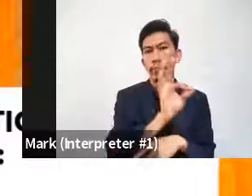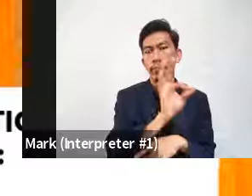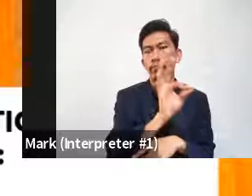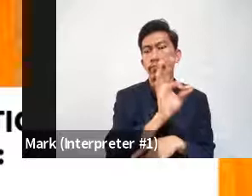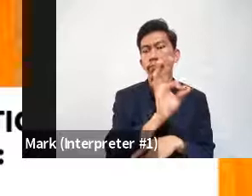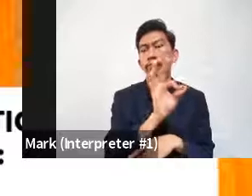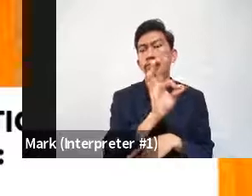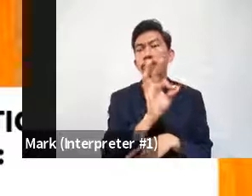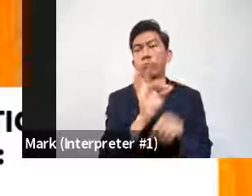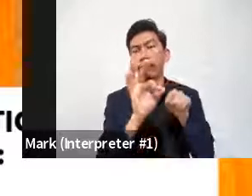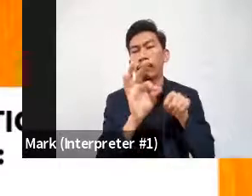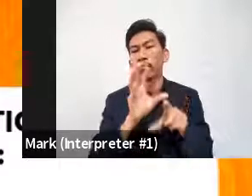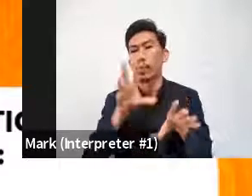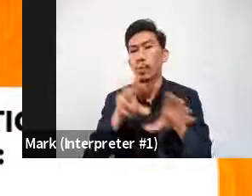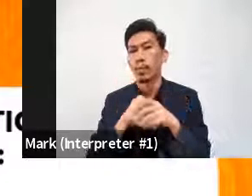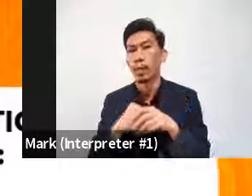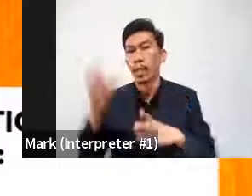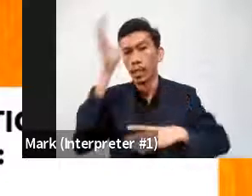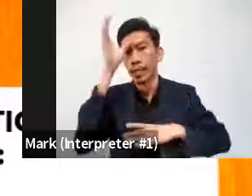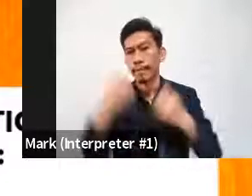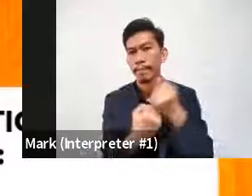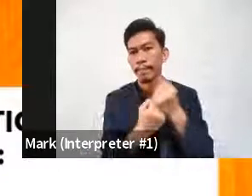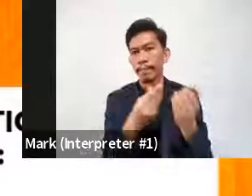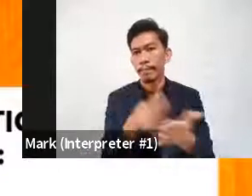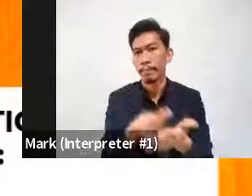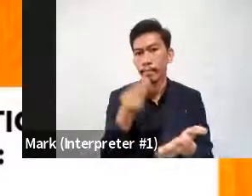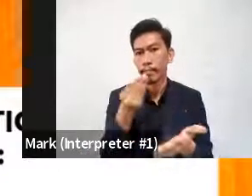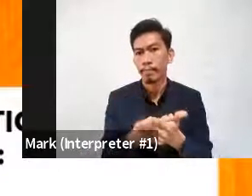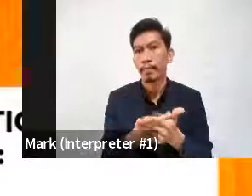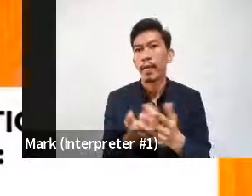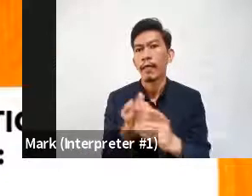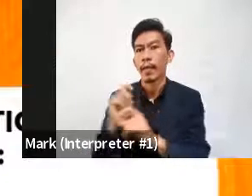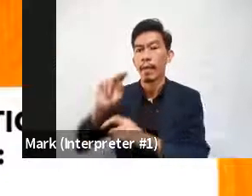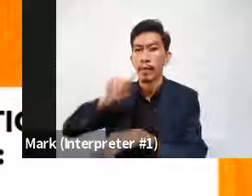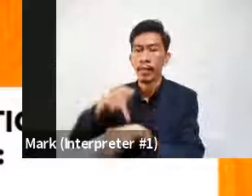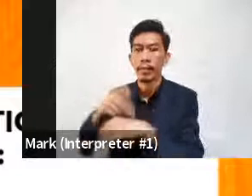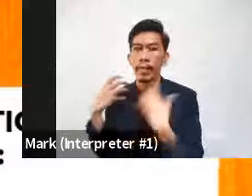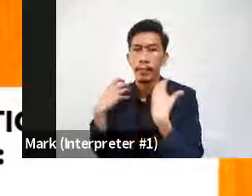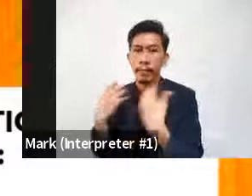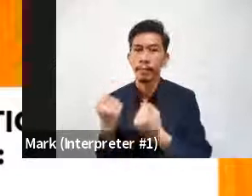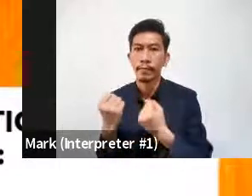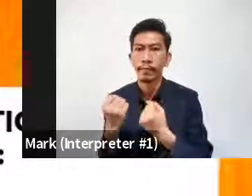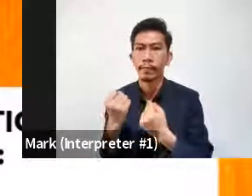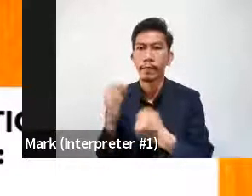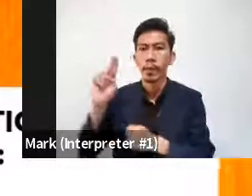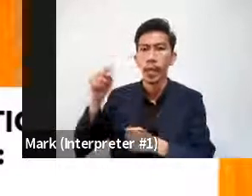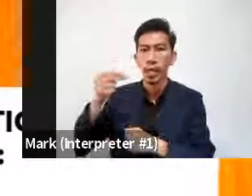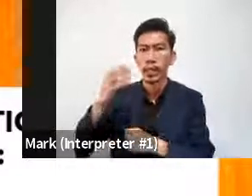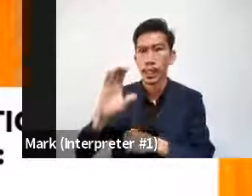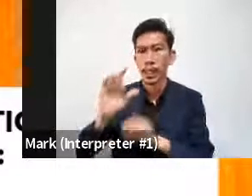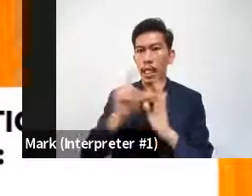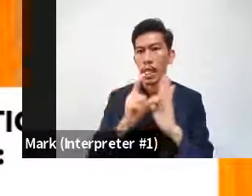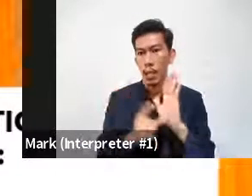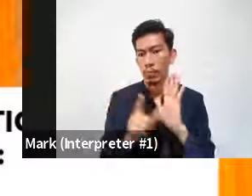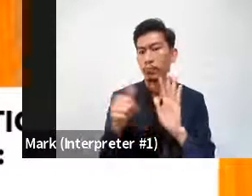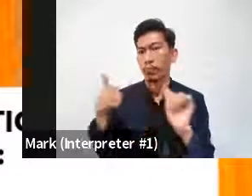it is the Cancer Assistance Fund aside from PhilHealth. The Universal Healthcare Law